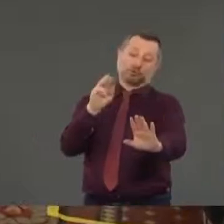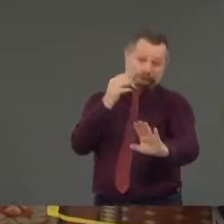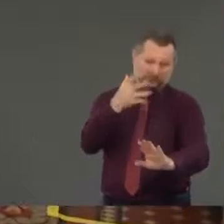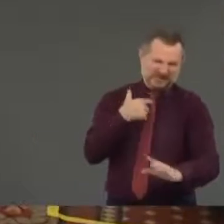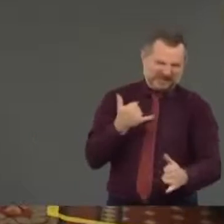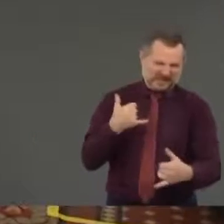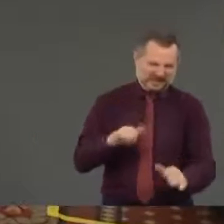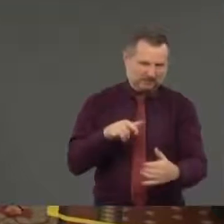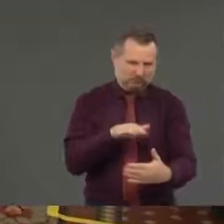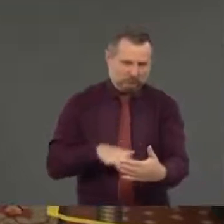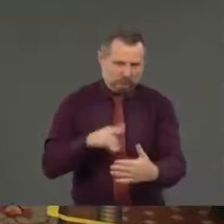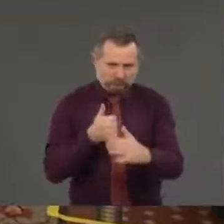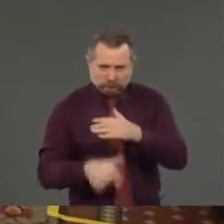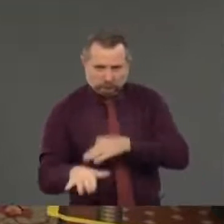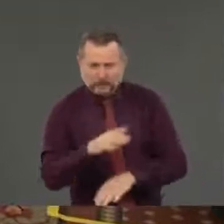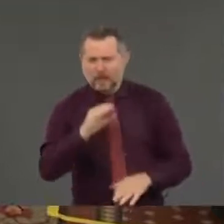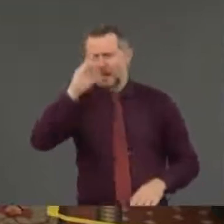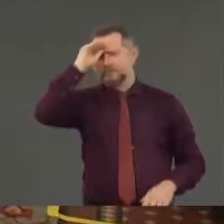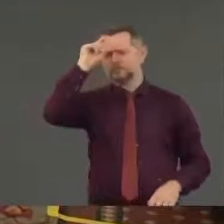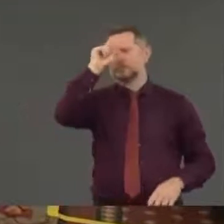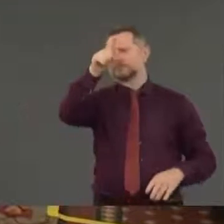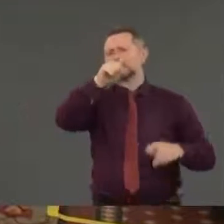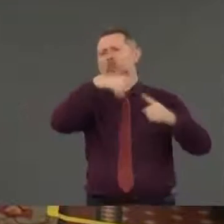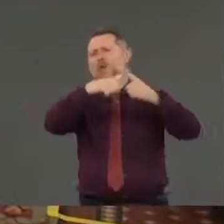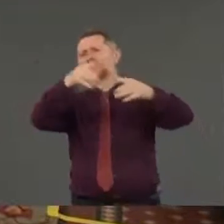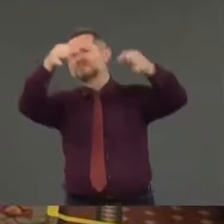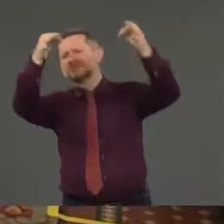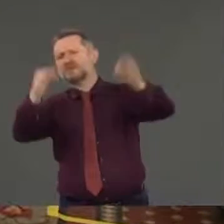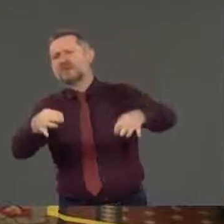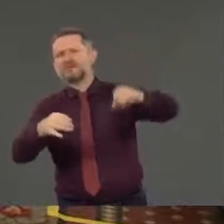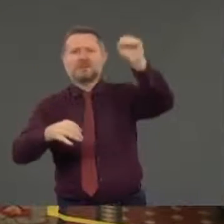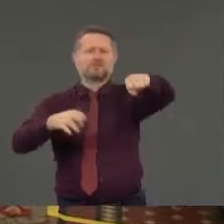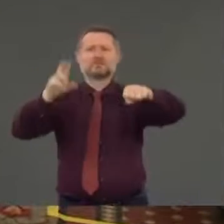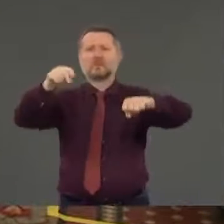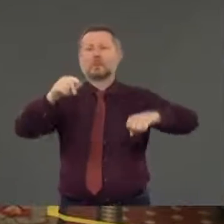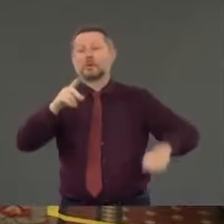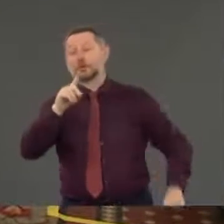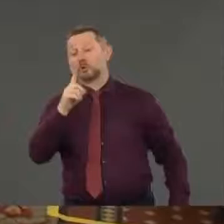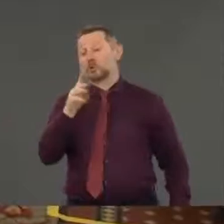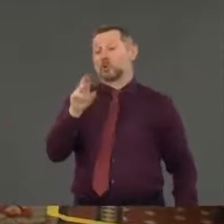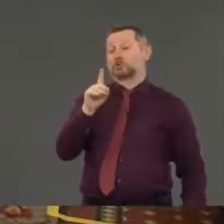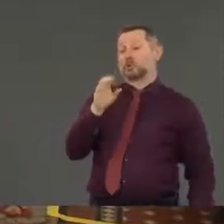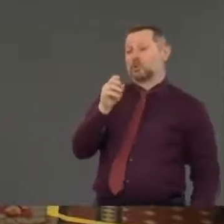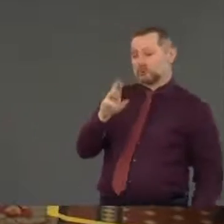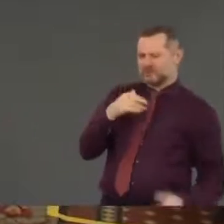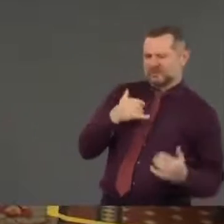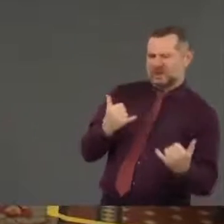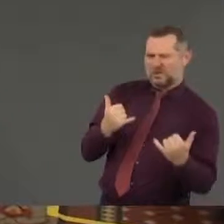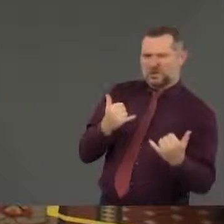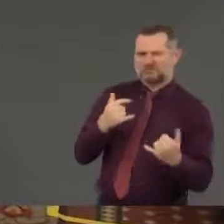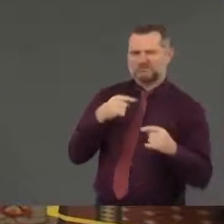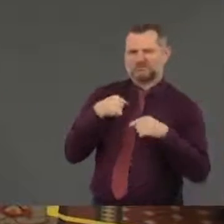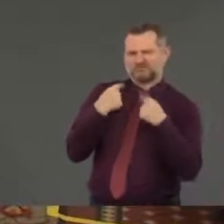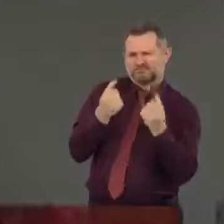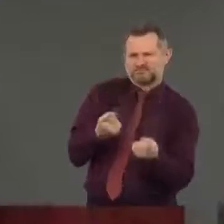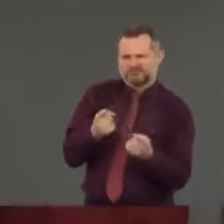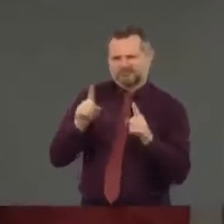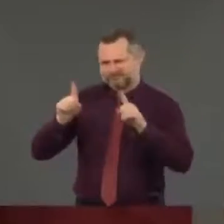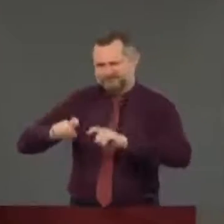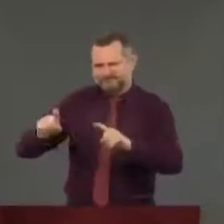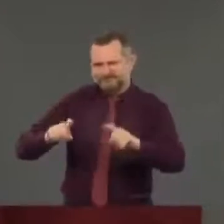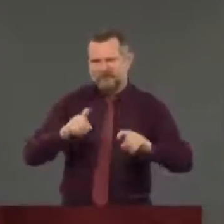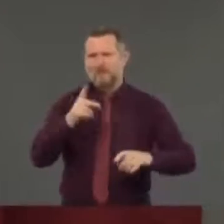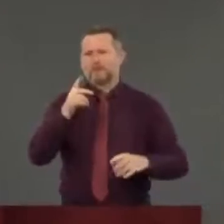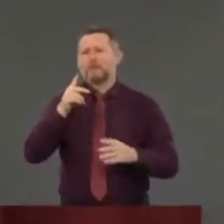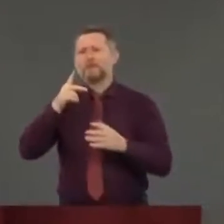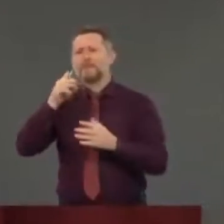conclusion? So what we are doing at this point is we're looking. We know we had a pilot program for the hospitals. We're taking all